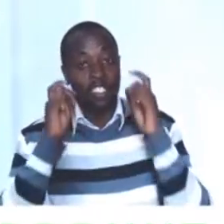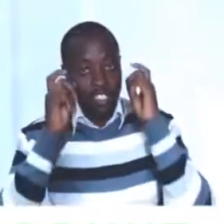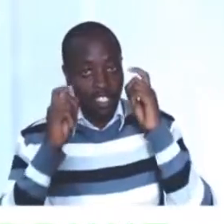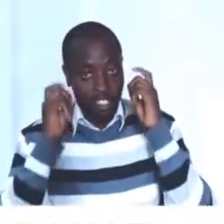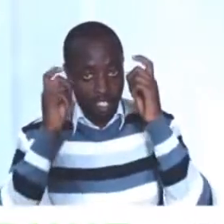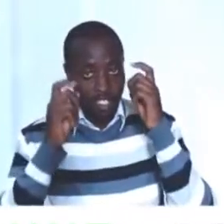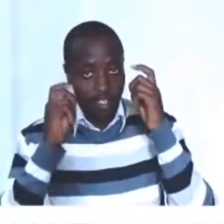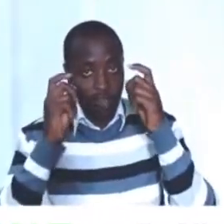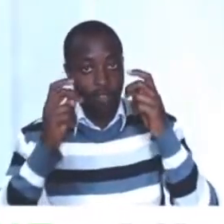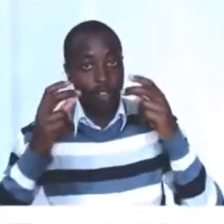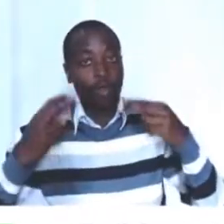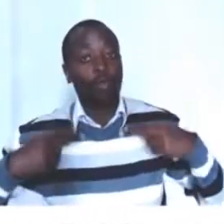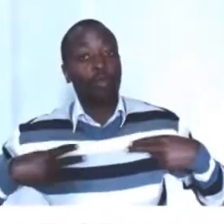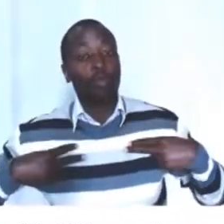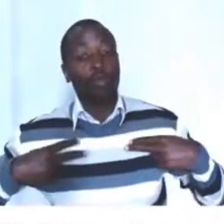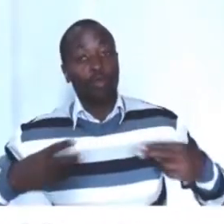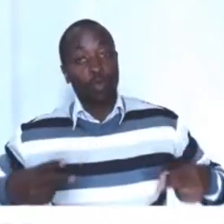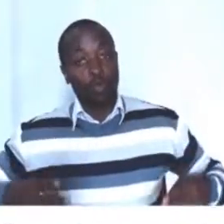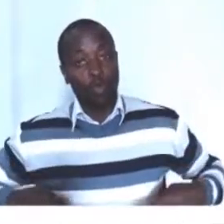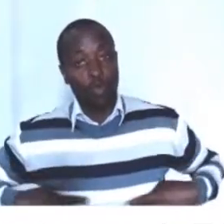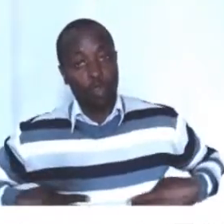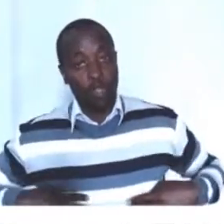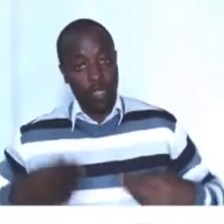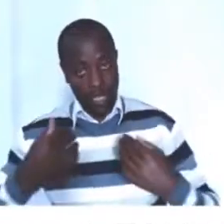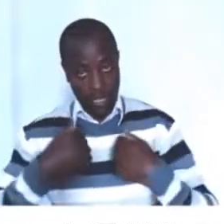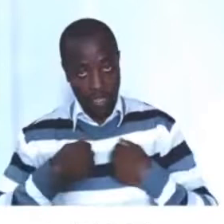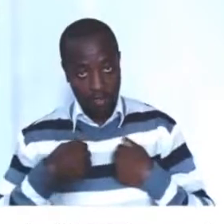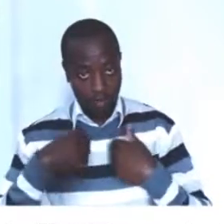The natural, as we've been reading,